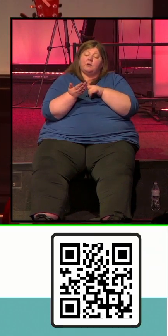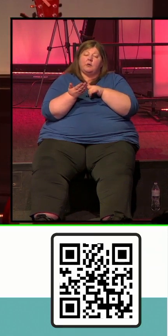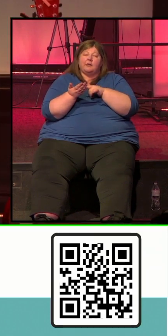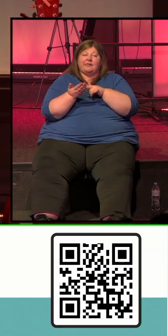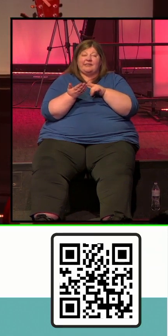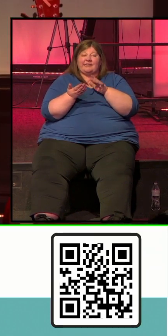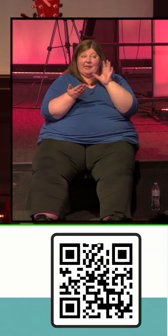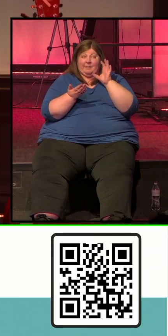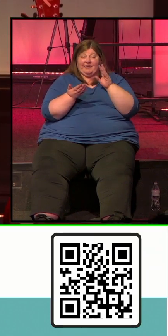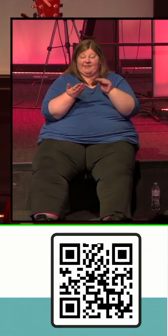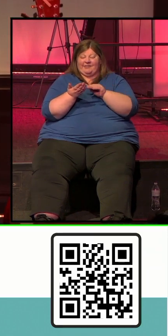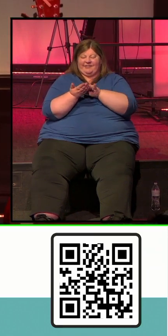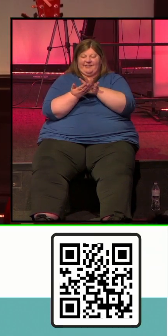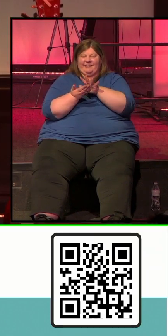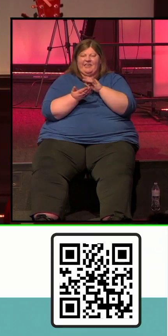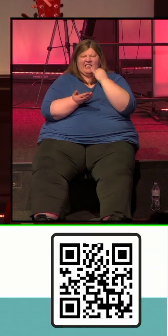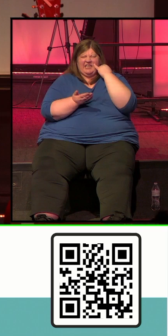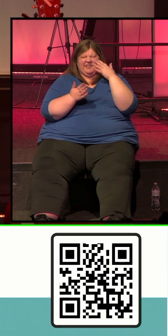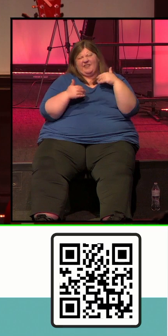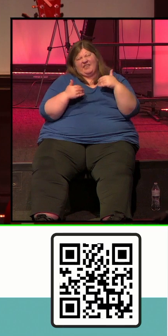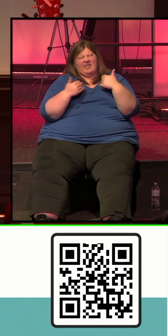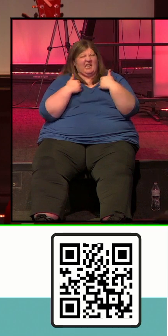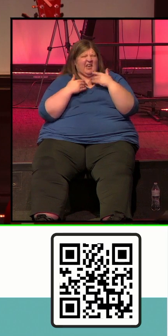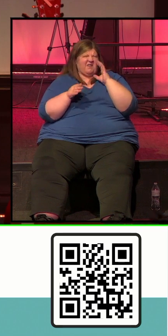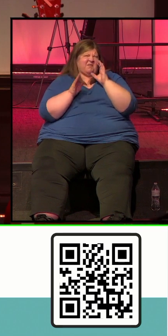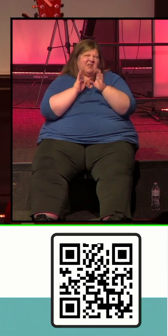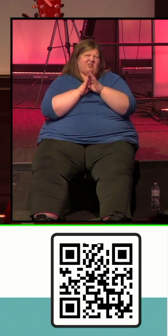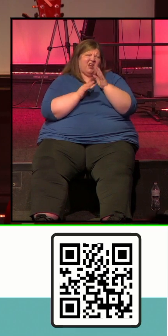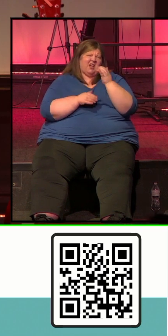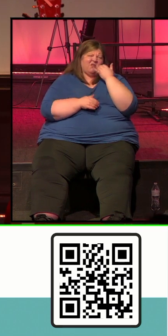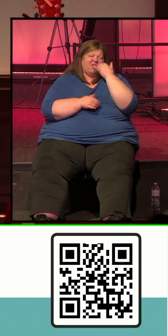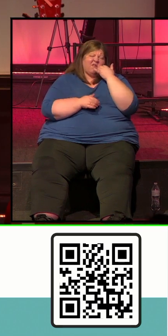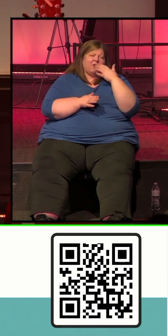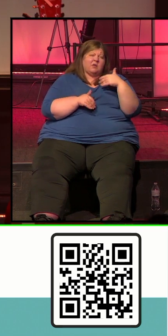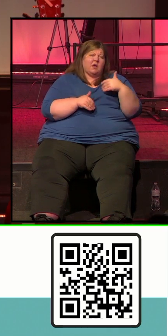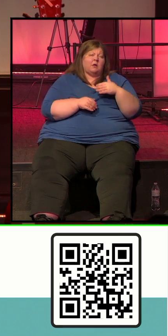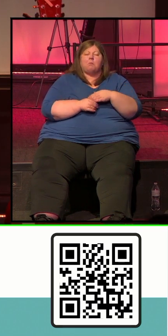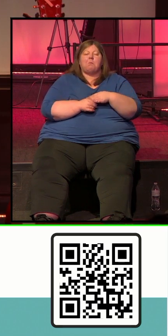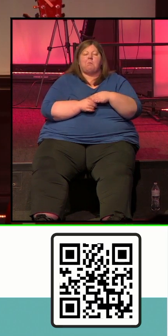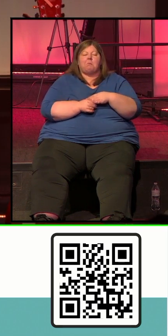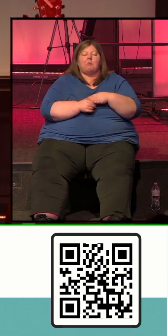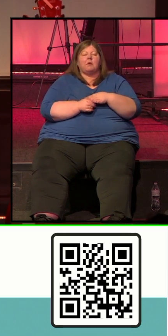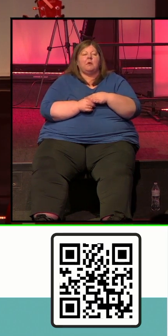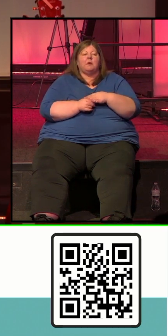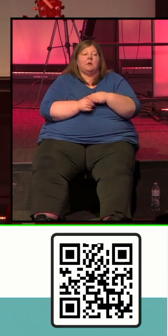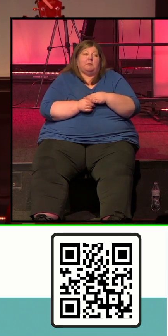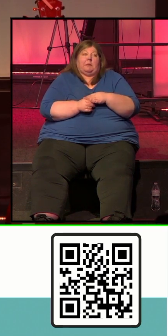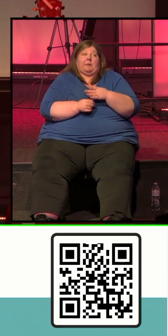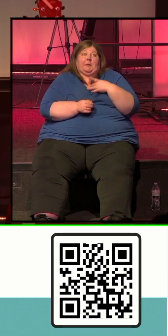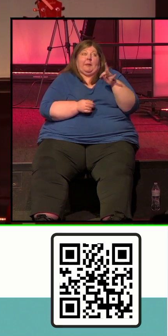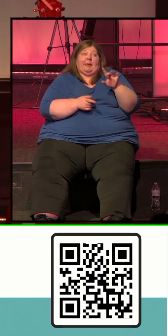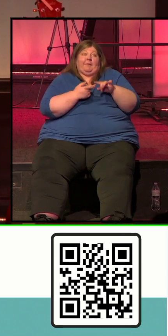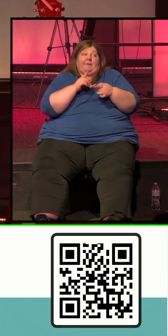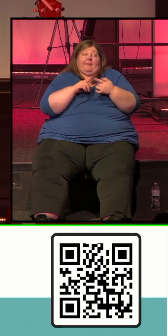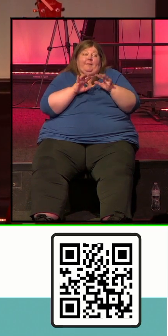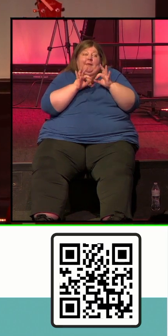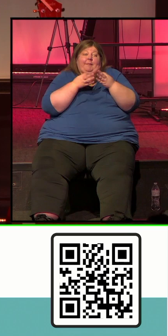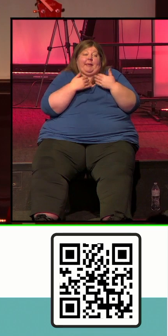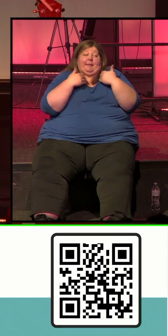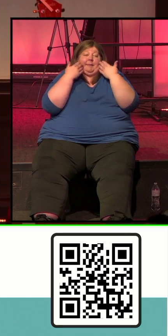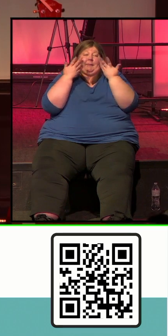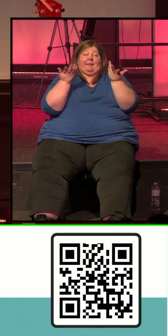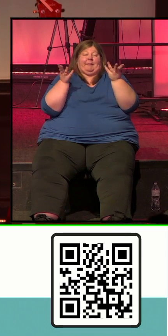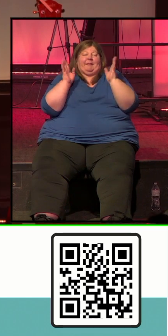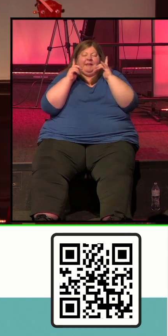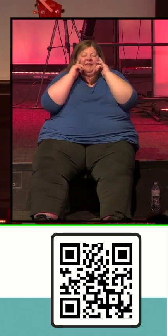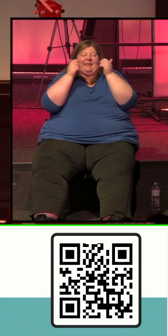picture. If you do not have a picture of yourself or your family on your phone, or maybe you don't like your family, I don't know, you don't want them on the picture, that